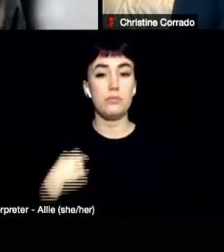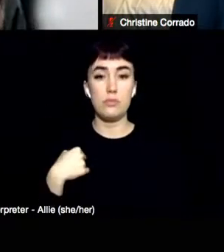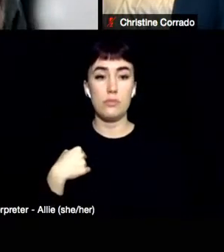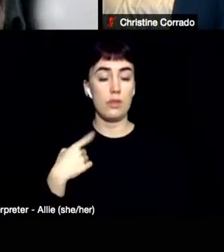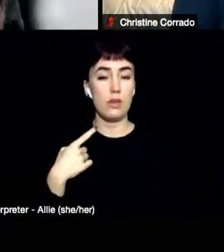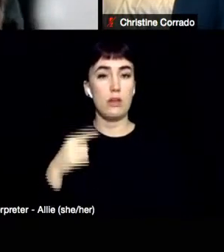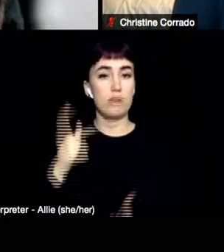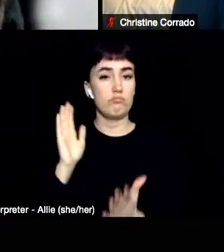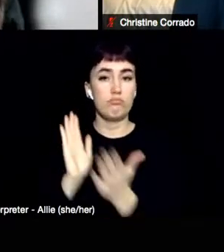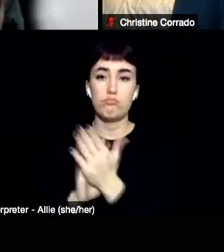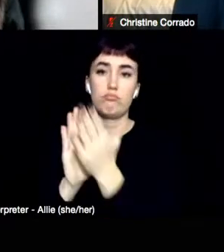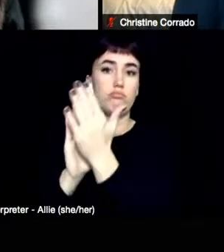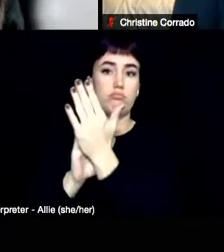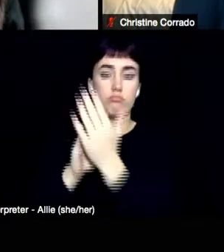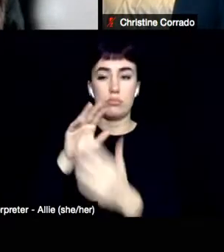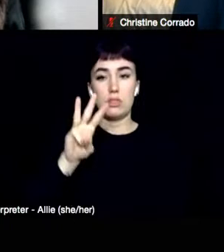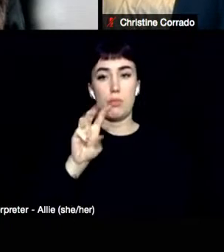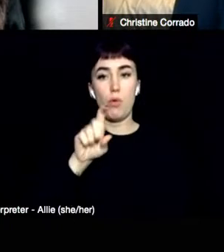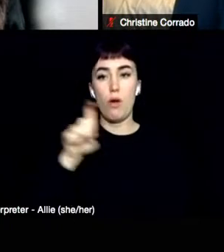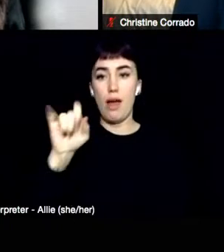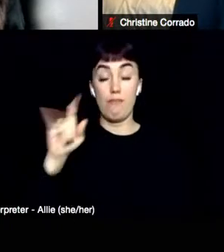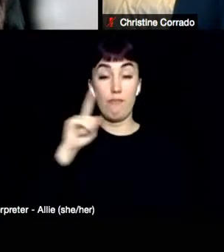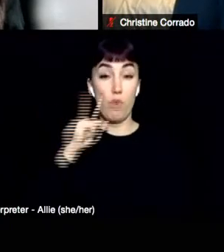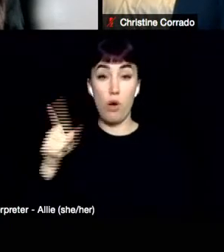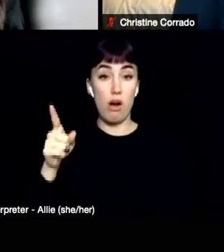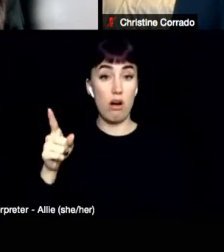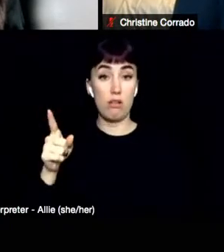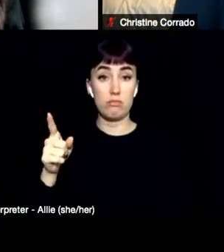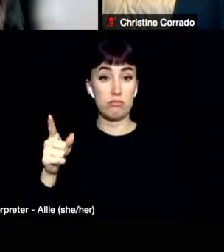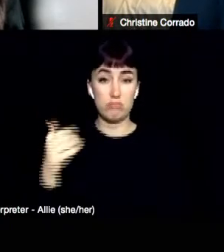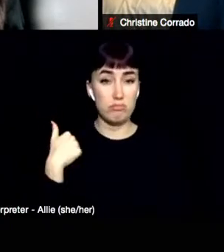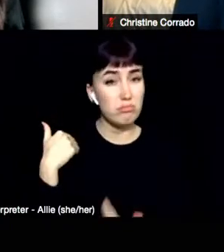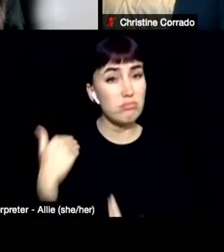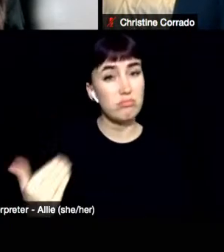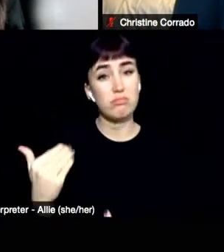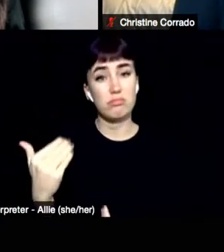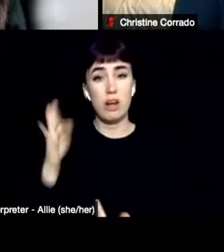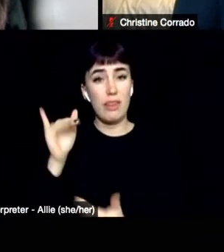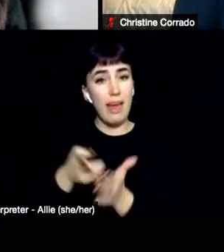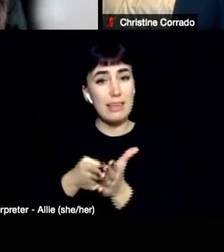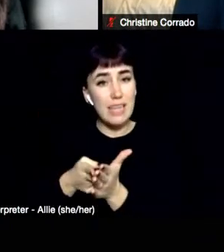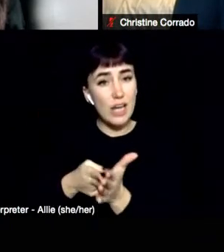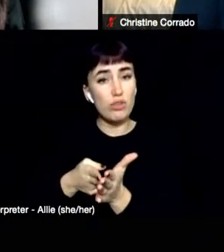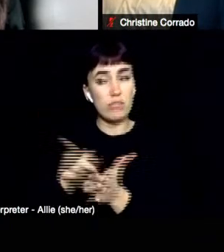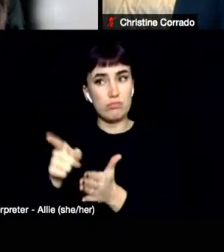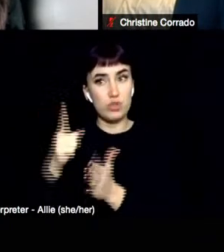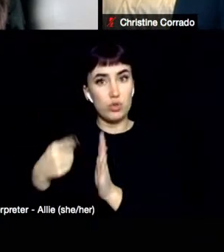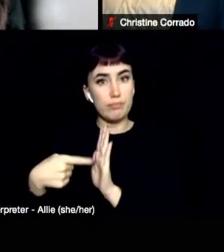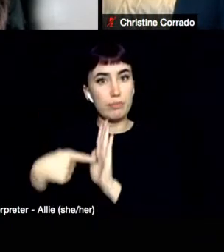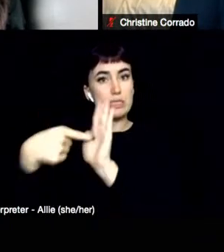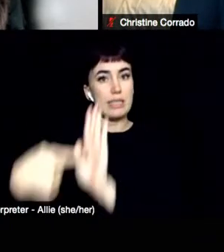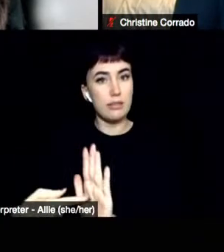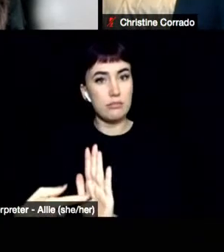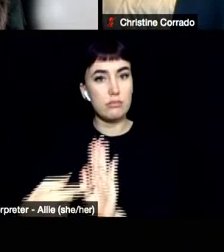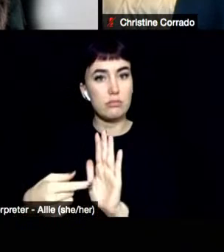applaud WXXI for having the guts and the integrity of presenting